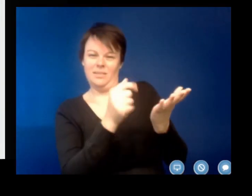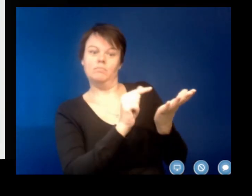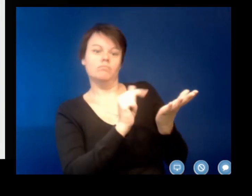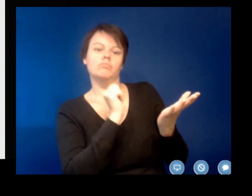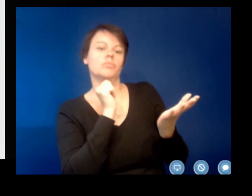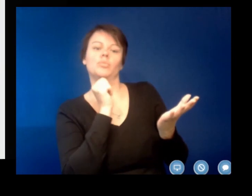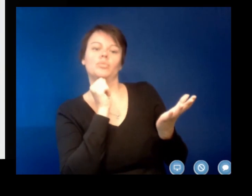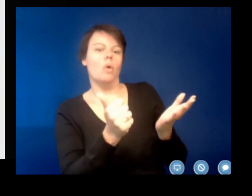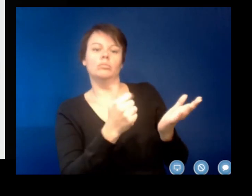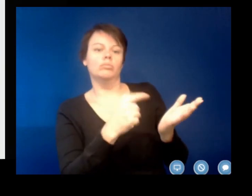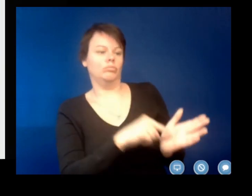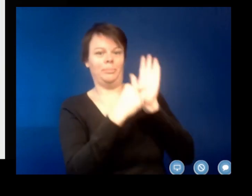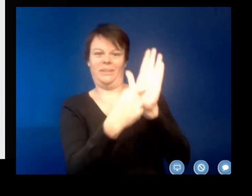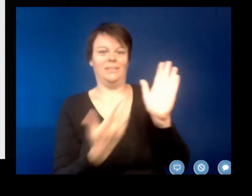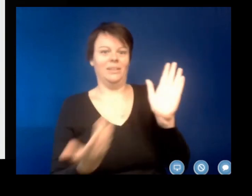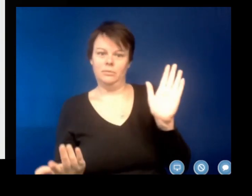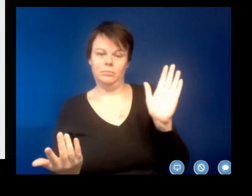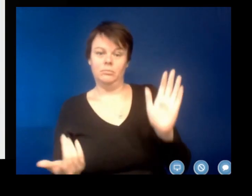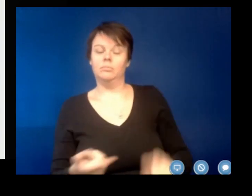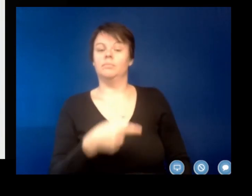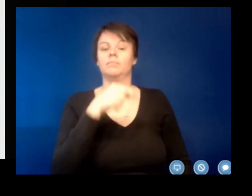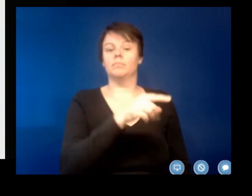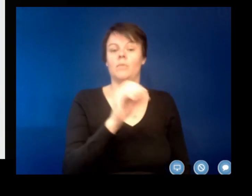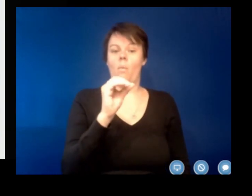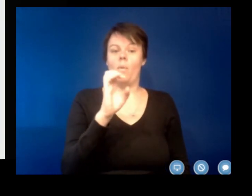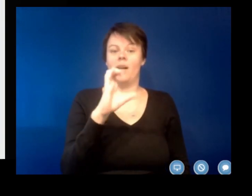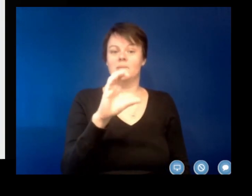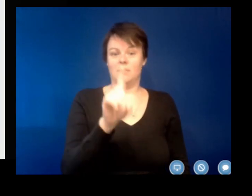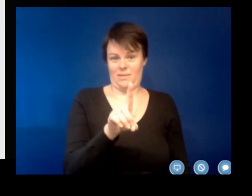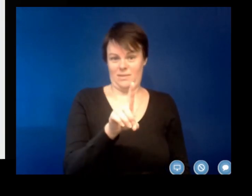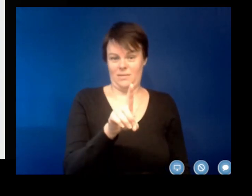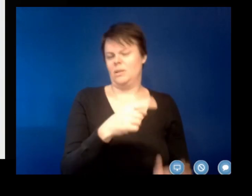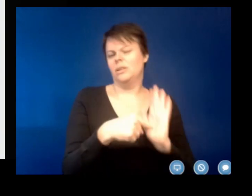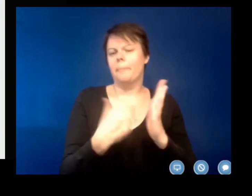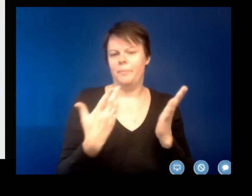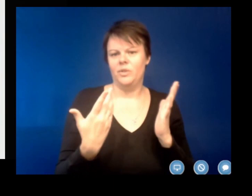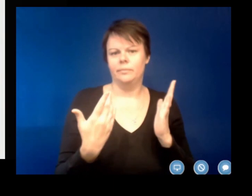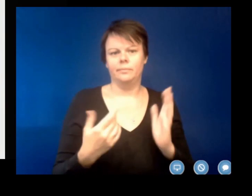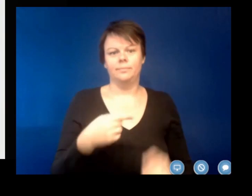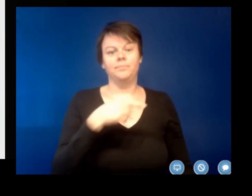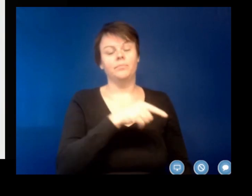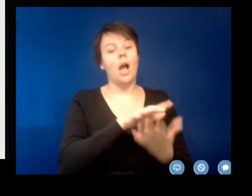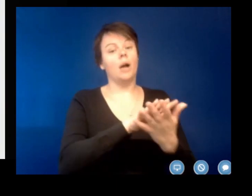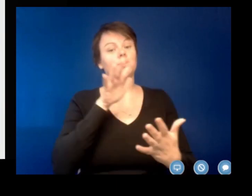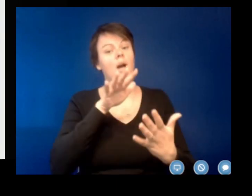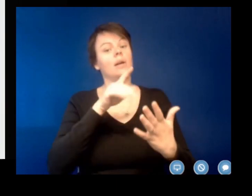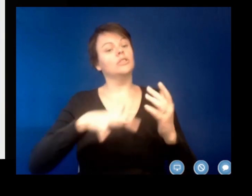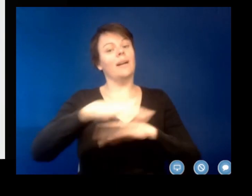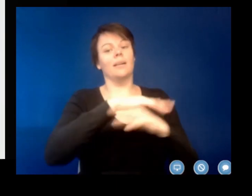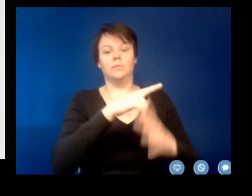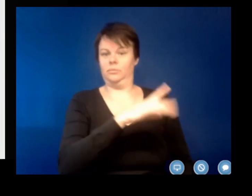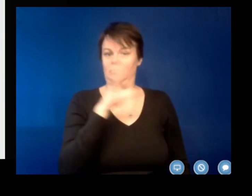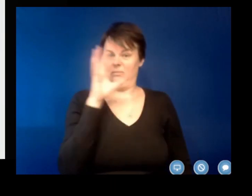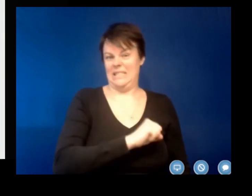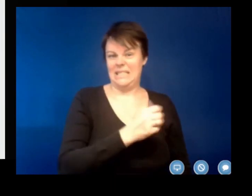end of the year. The research concept has already been criticized by the lack of theoretical